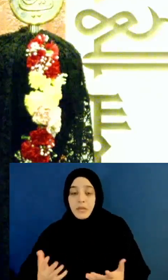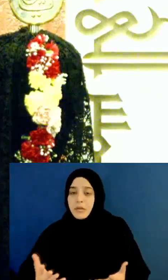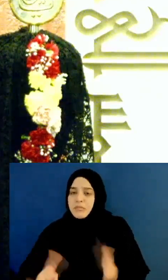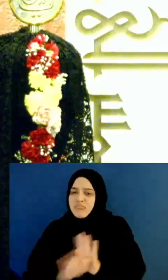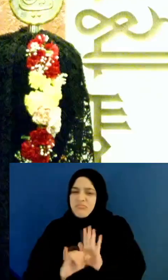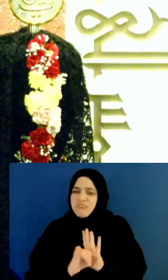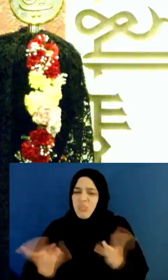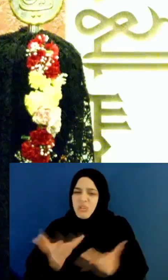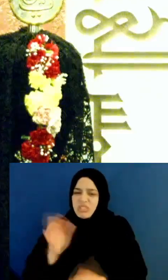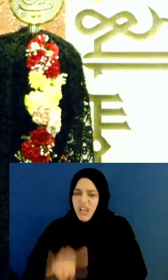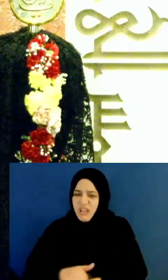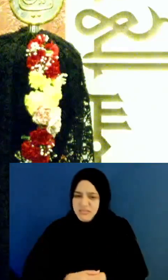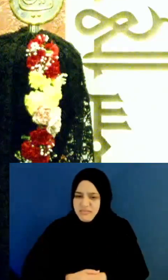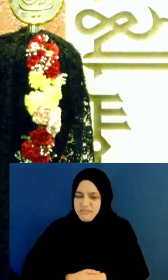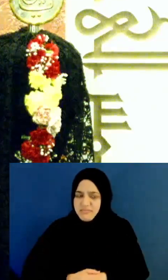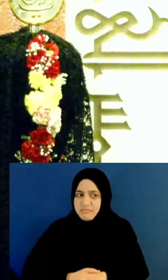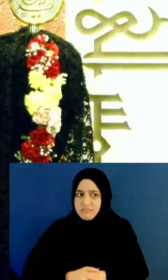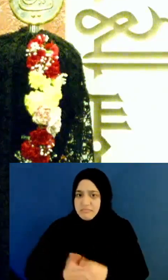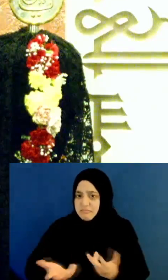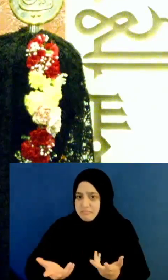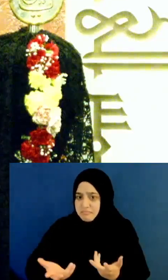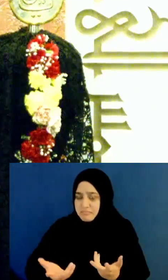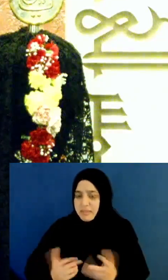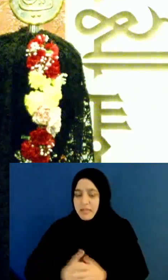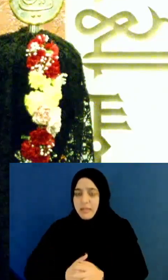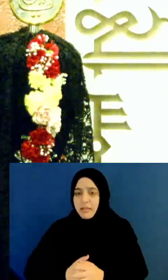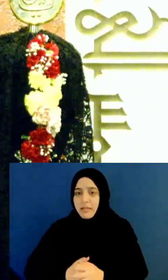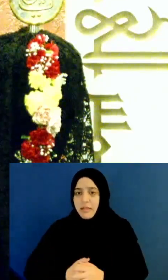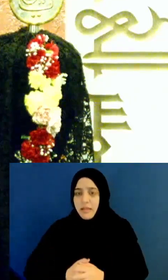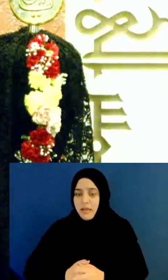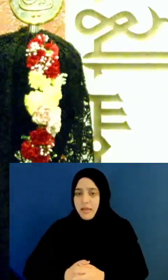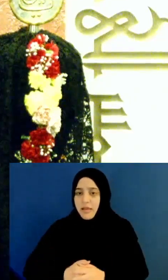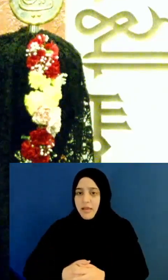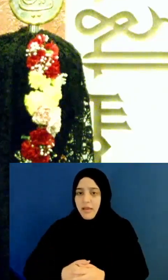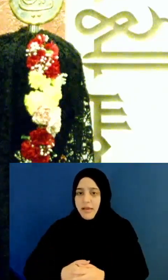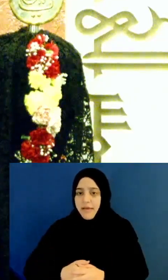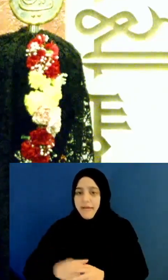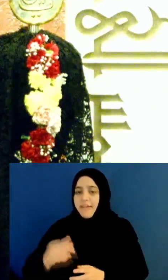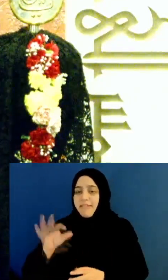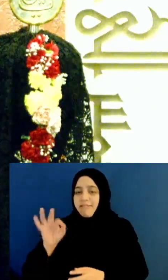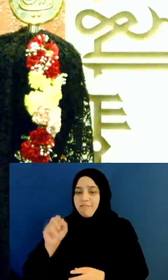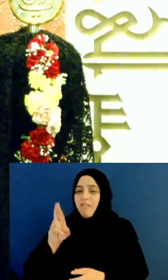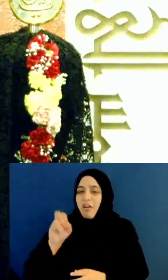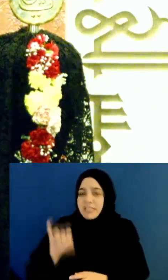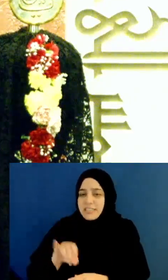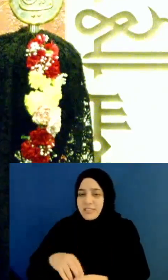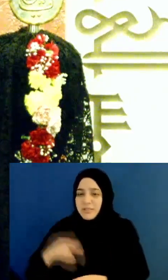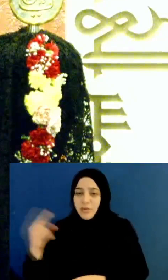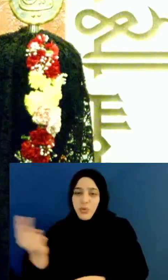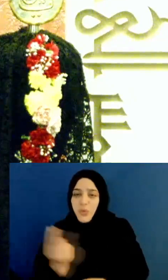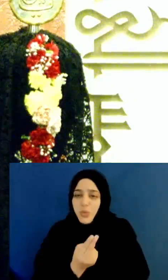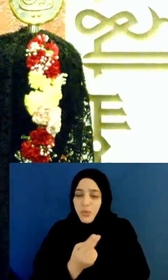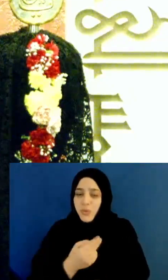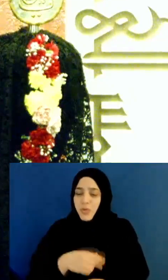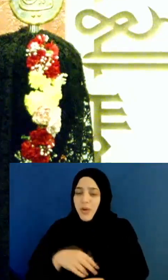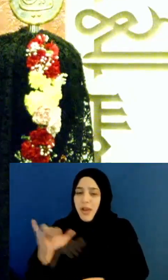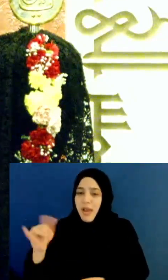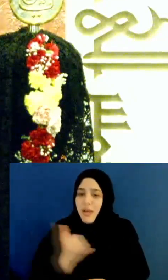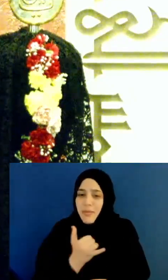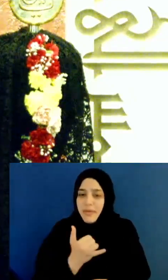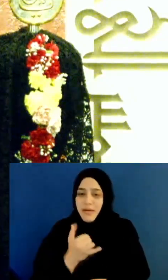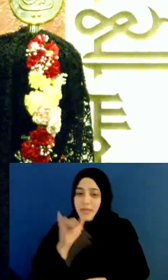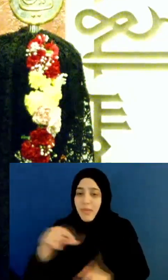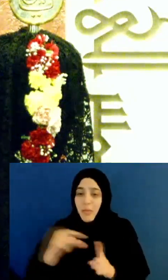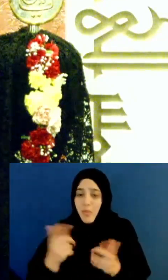Hawiyat, in Urdu, in Farsi, in Arabic, hawiya.